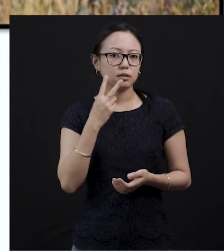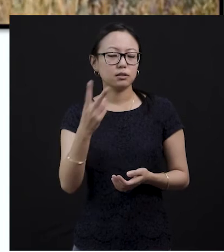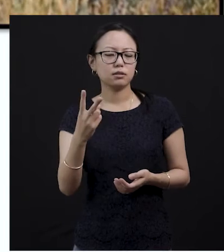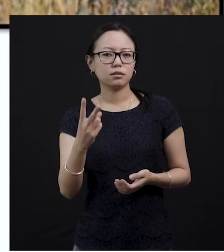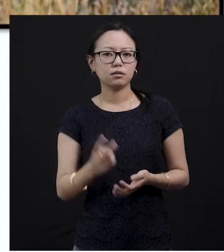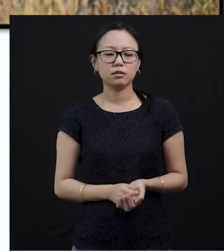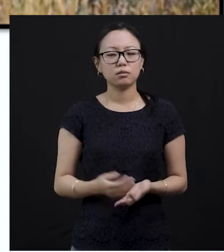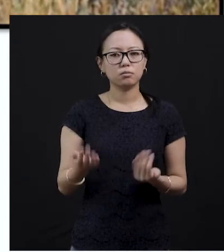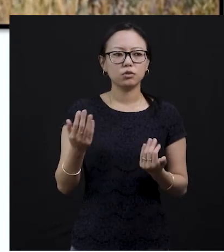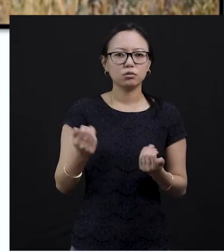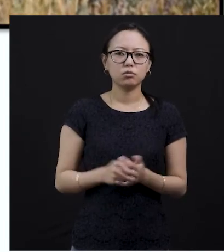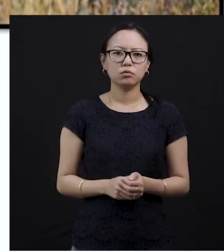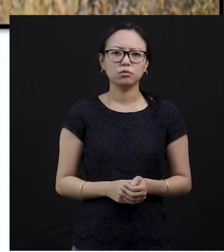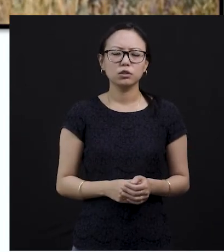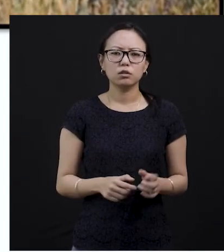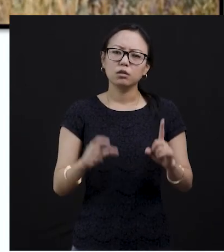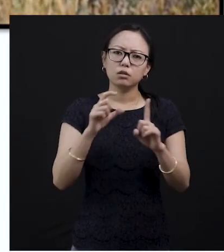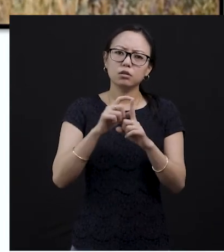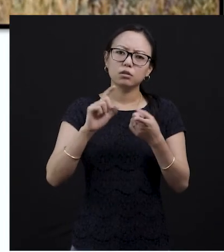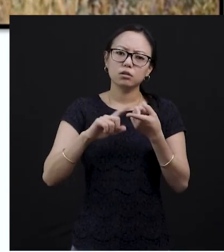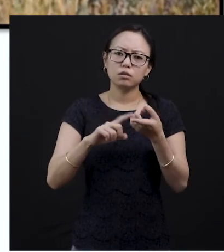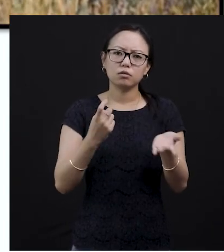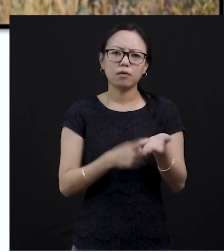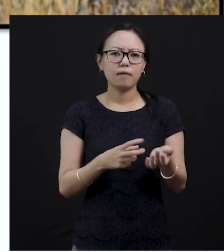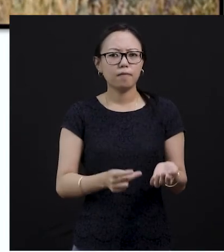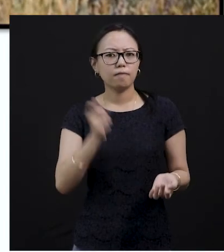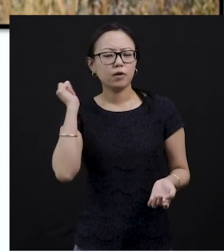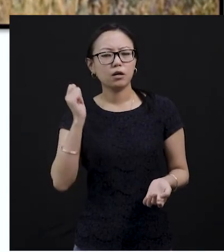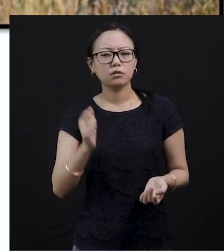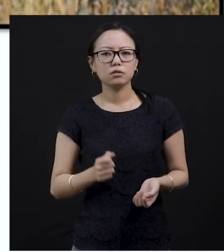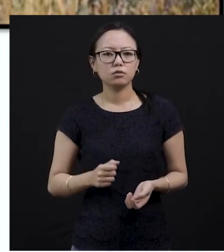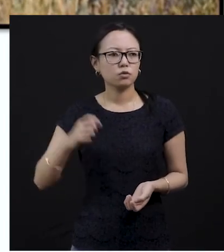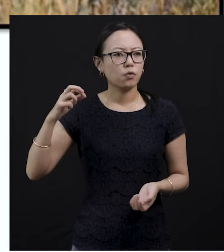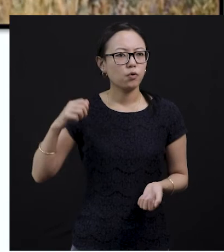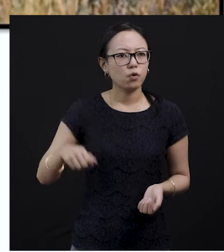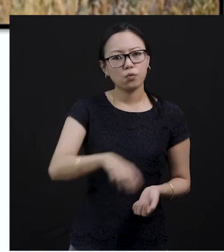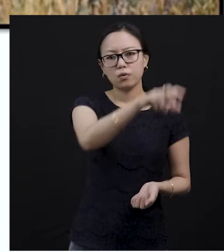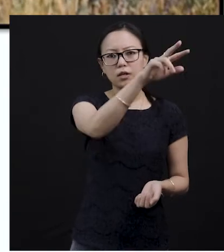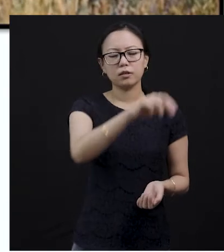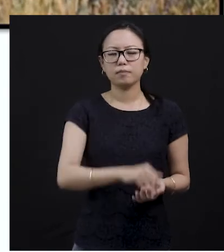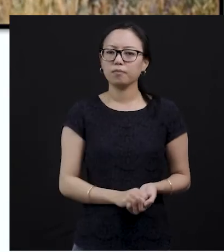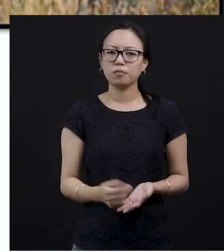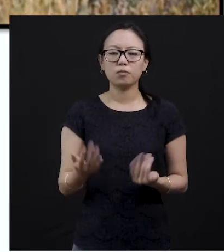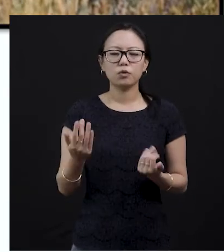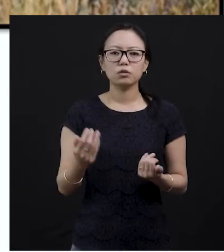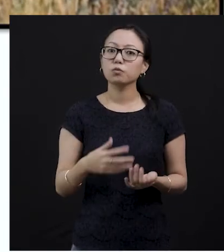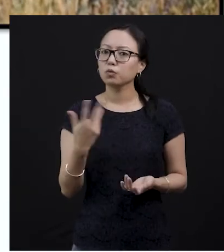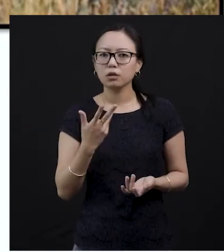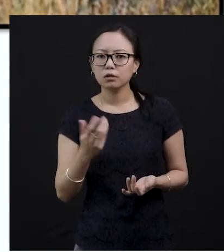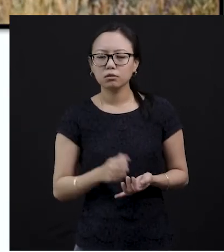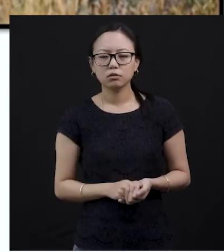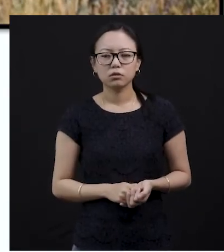fast runners. Yes or no? So why? Why deers are fast runners? To keep themselves away from